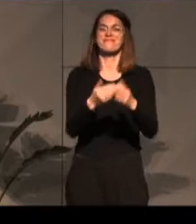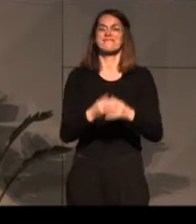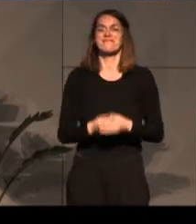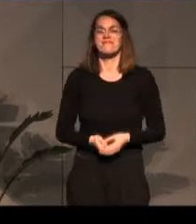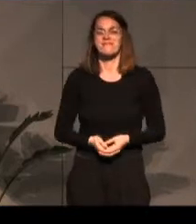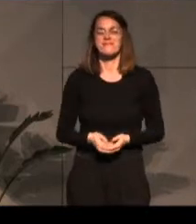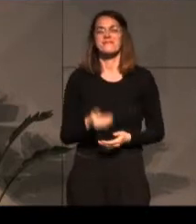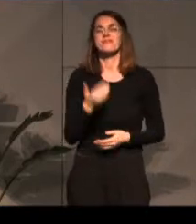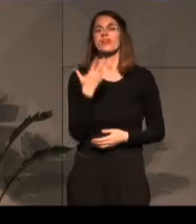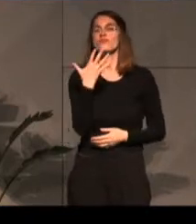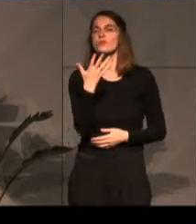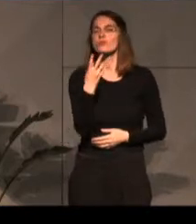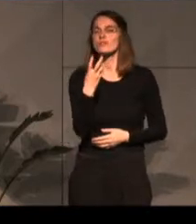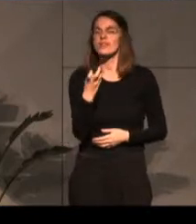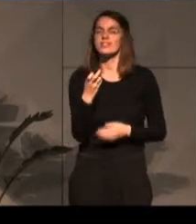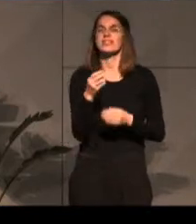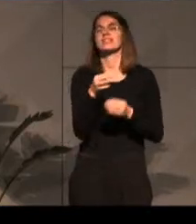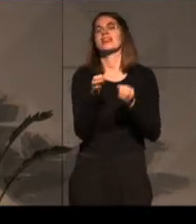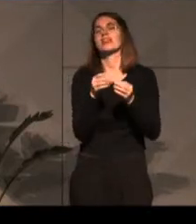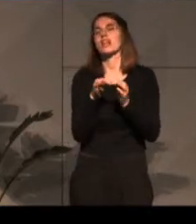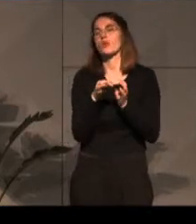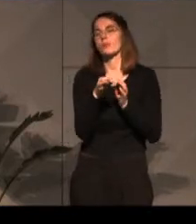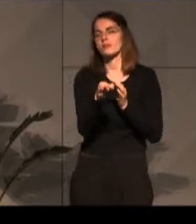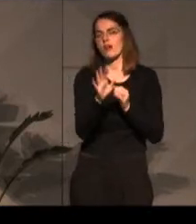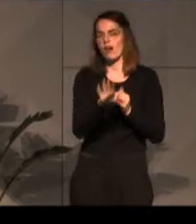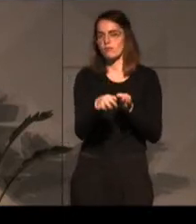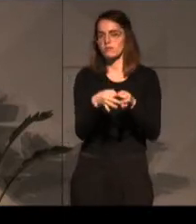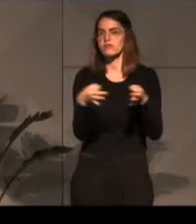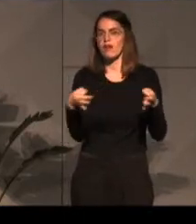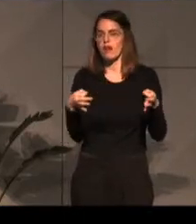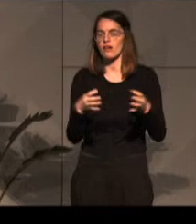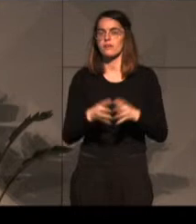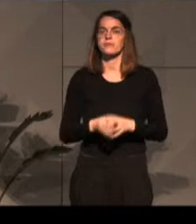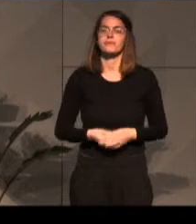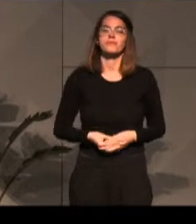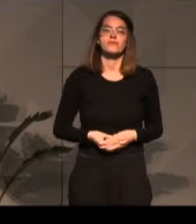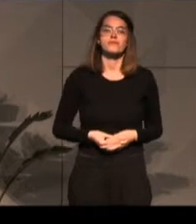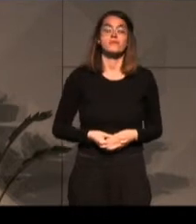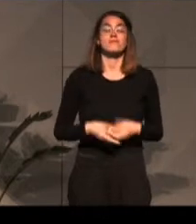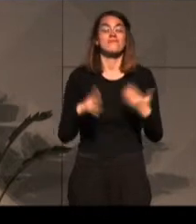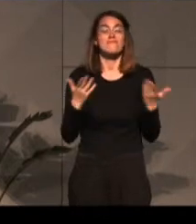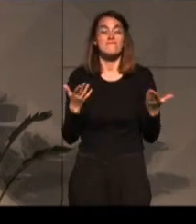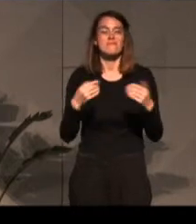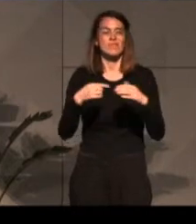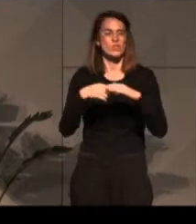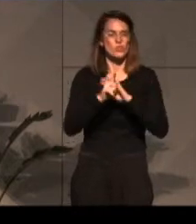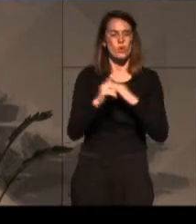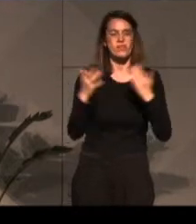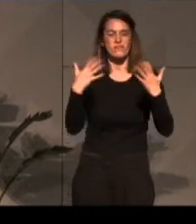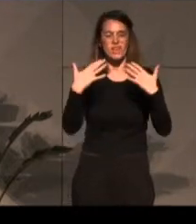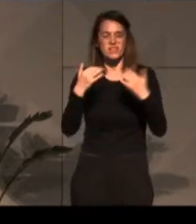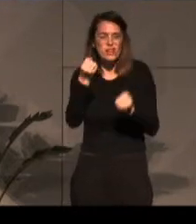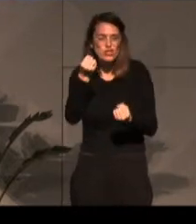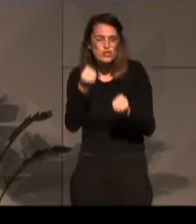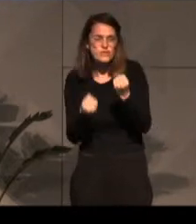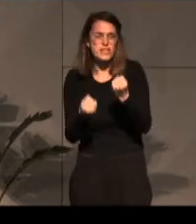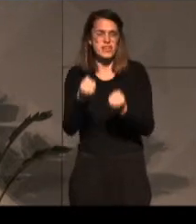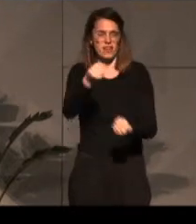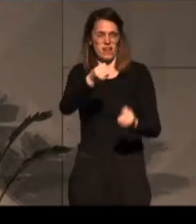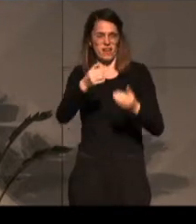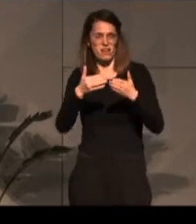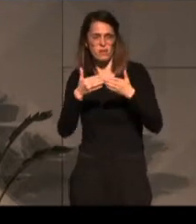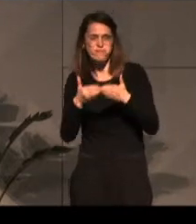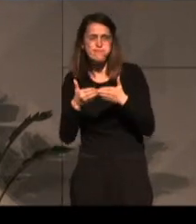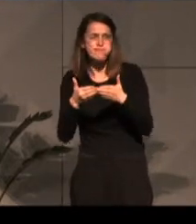So again, Captain Danielson starts on his support mission through the ice, delayed by difficult weather and